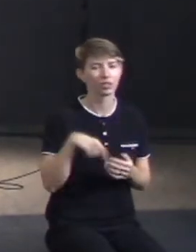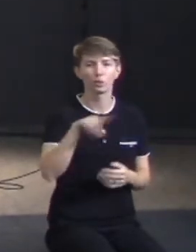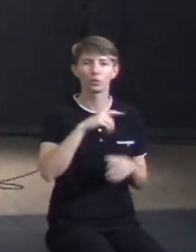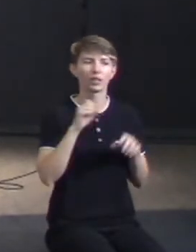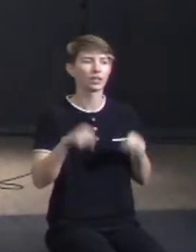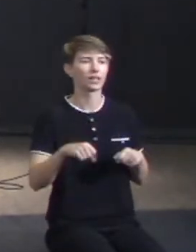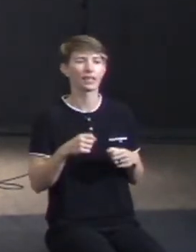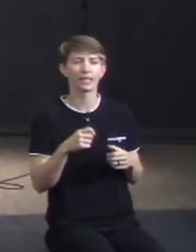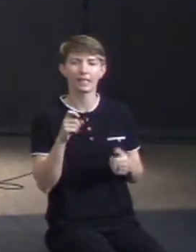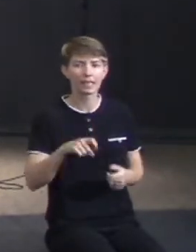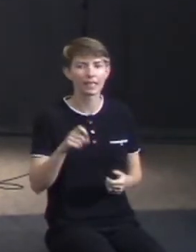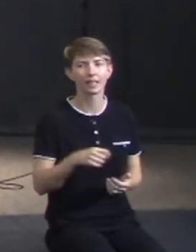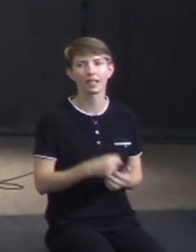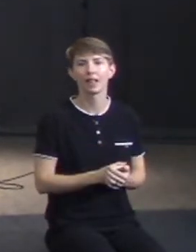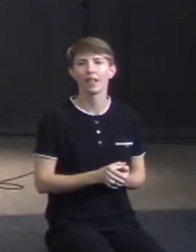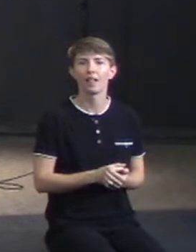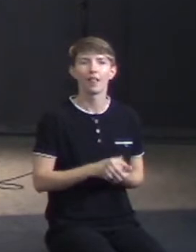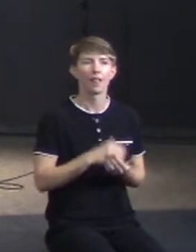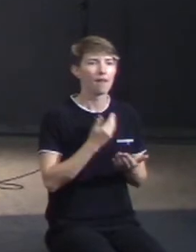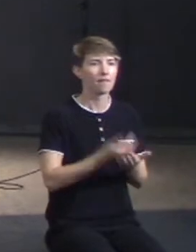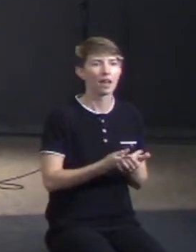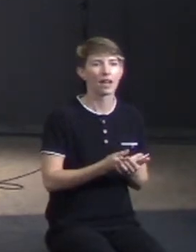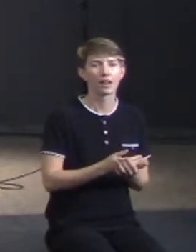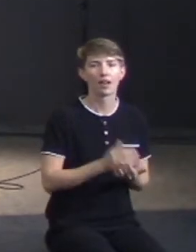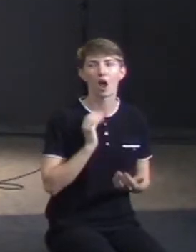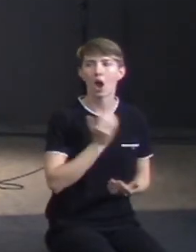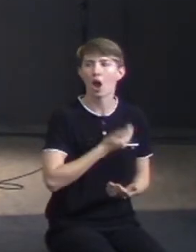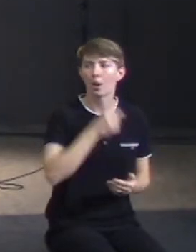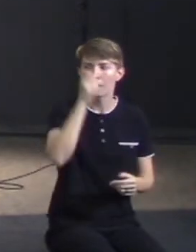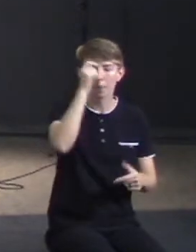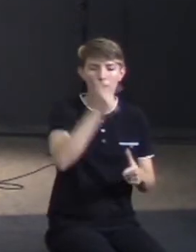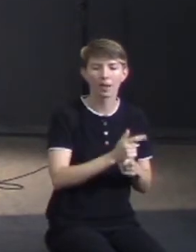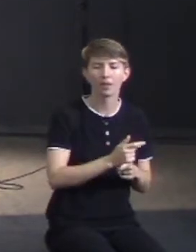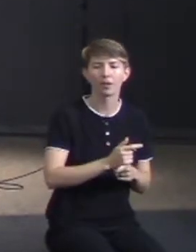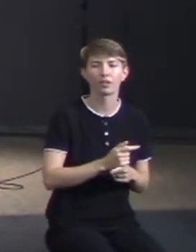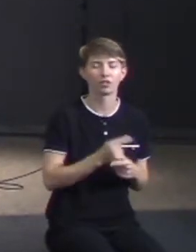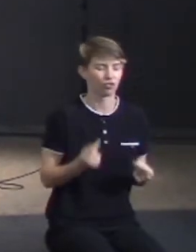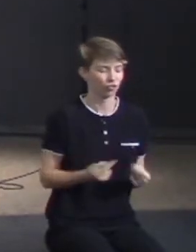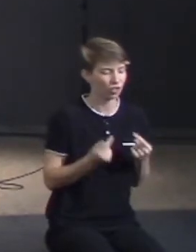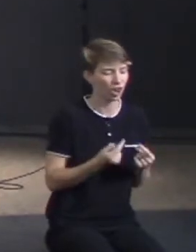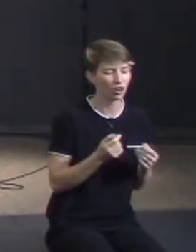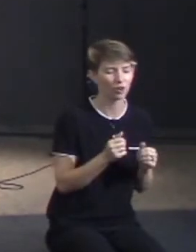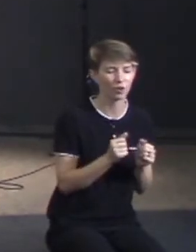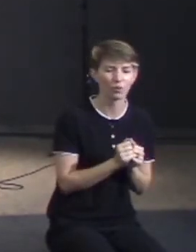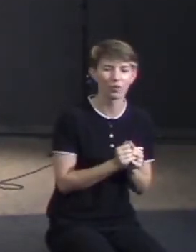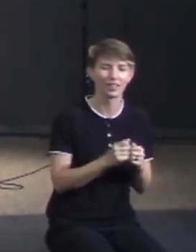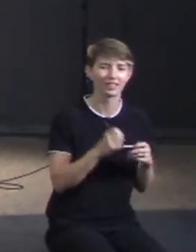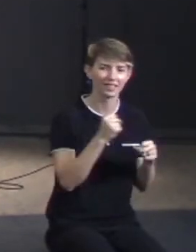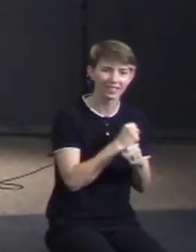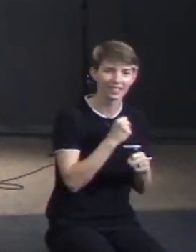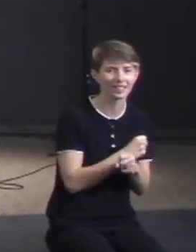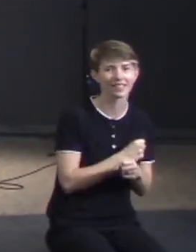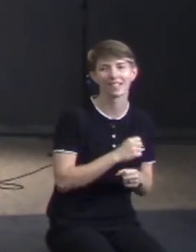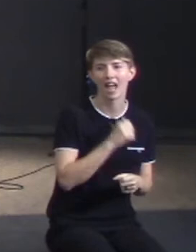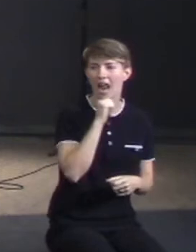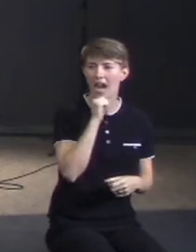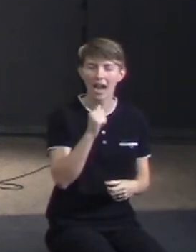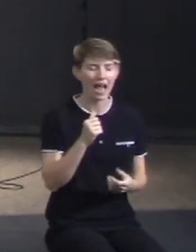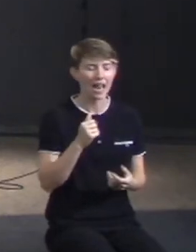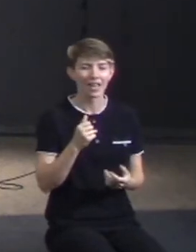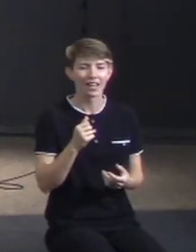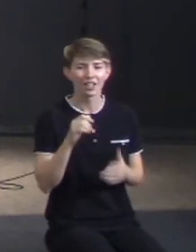brother had a struggle in statistics, and yet not even YouTube could help them, is a little bit of a